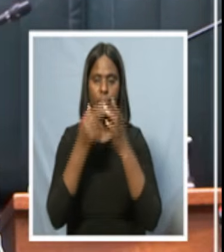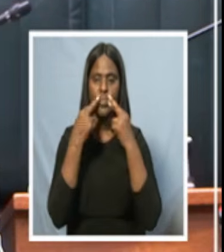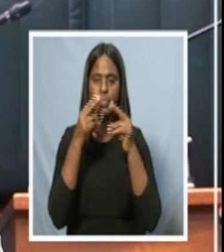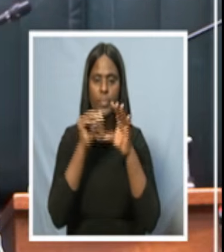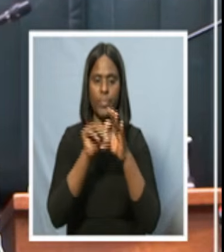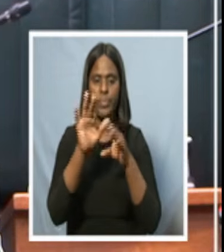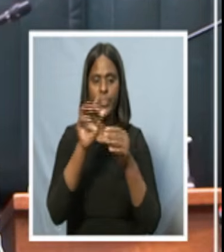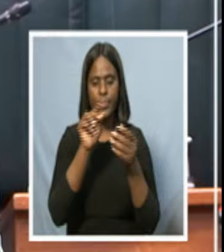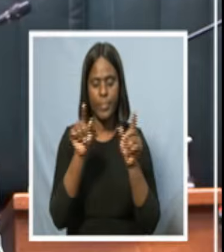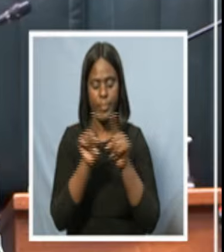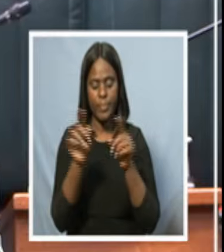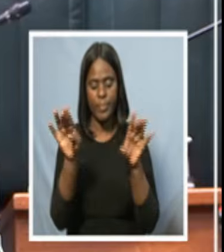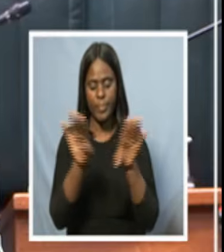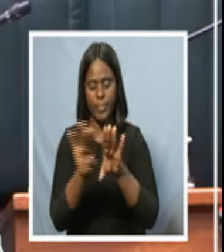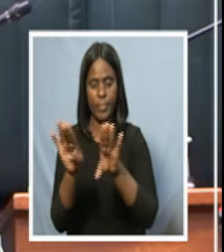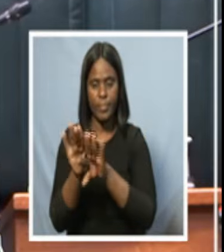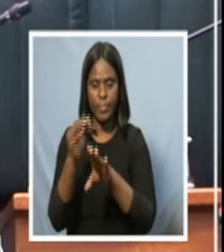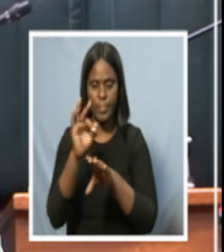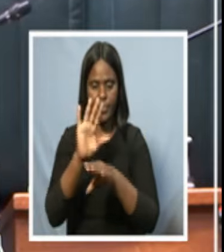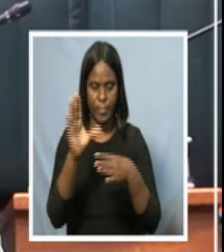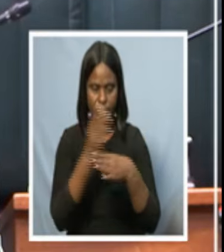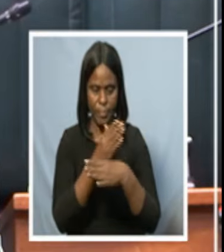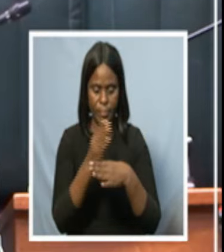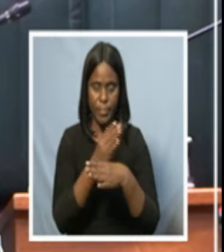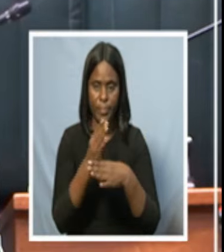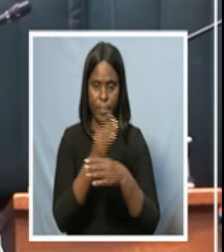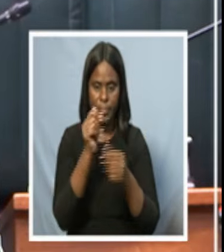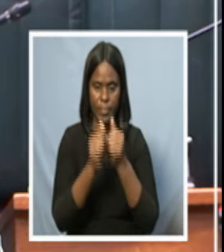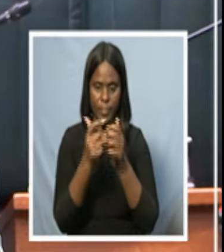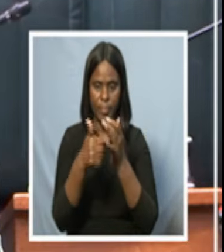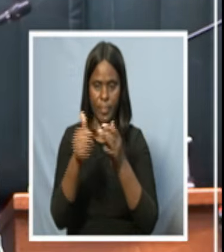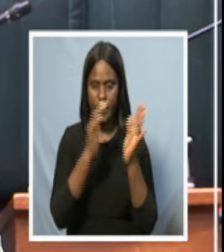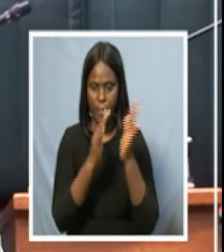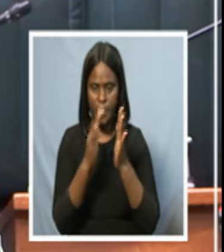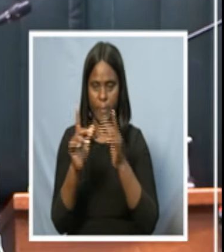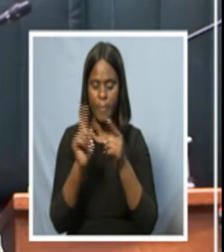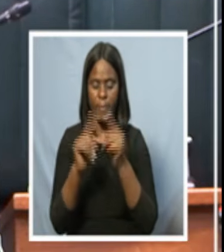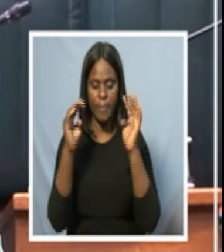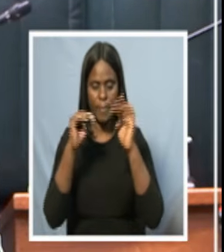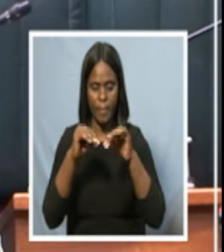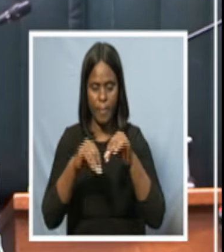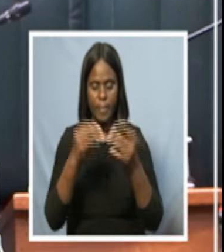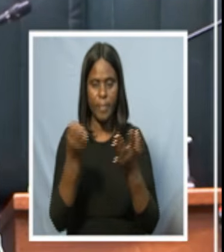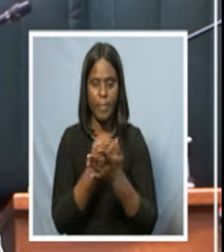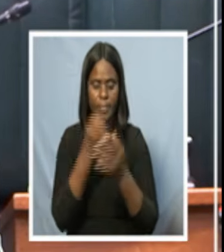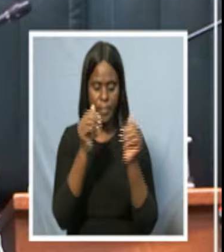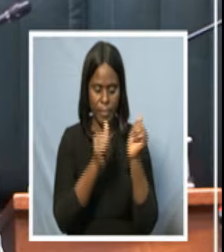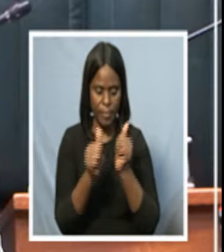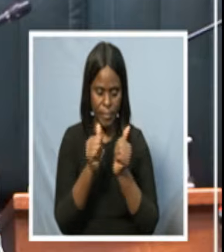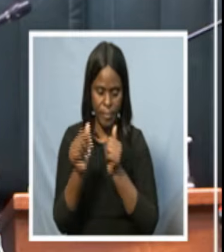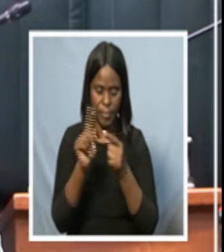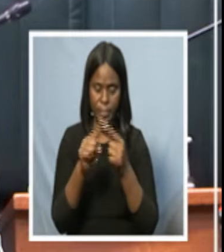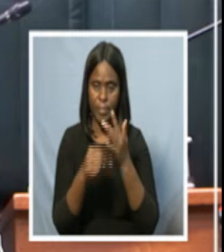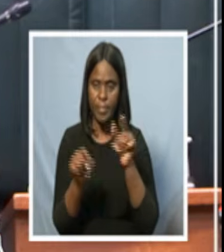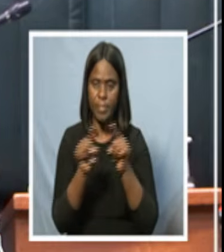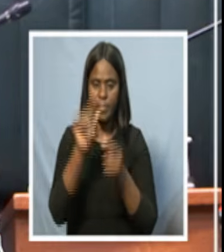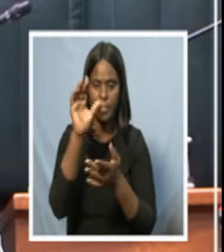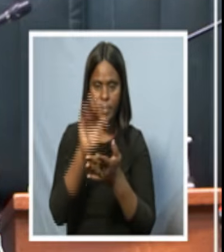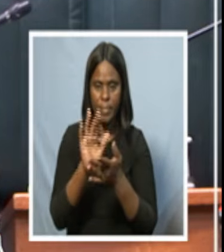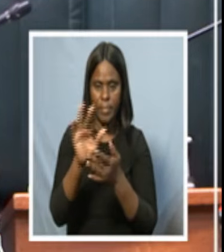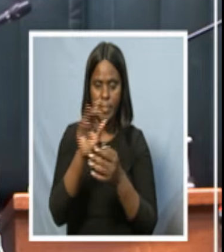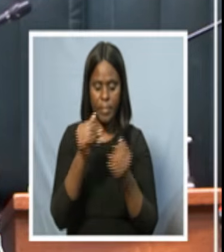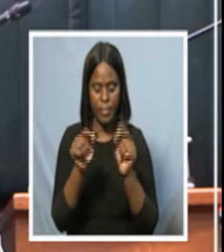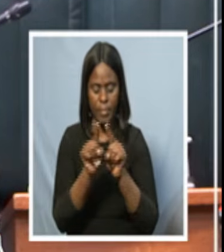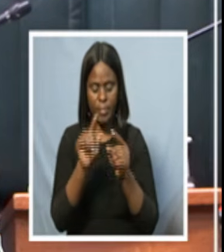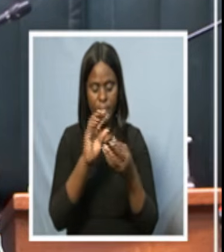in the temporary closure of businesses, which in turn slows down economic activity by reducing the